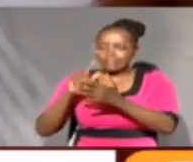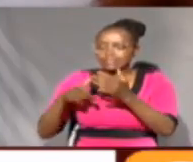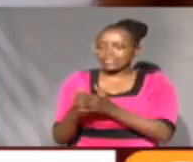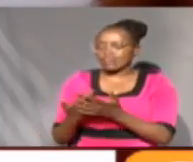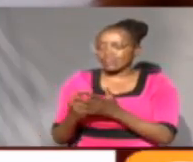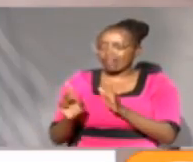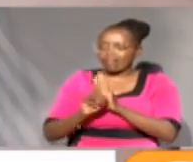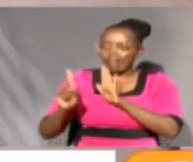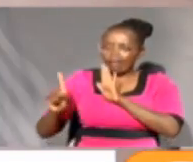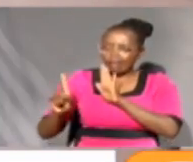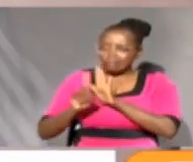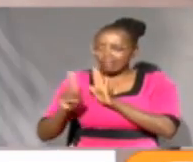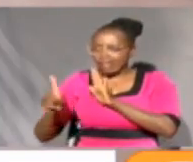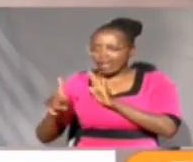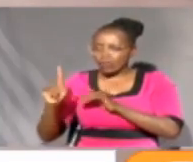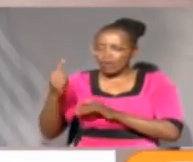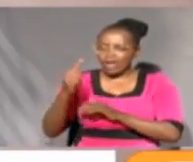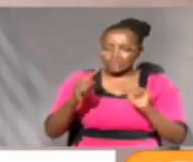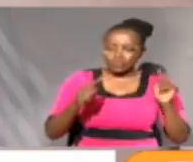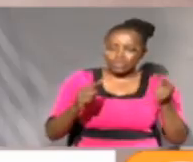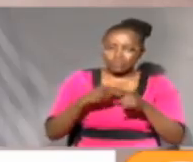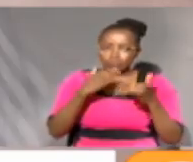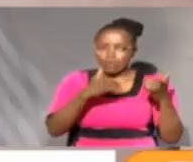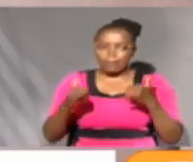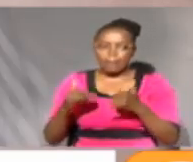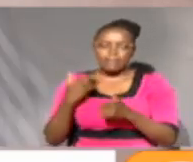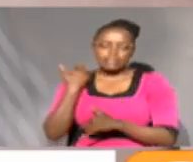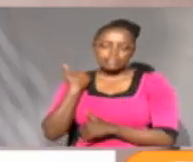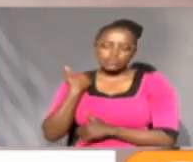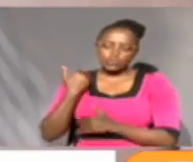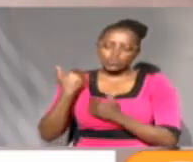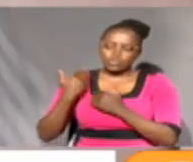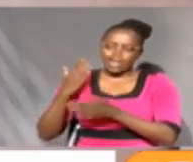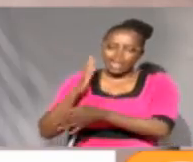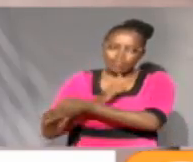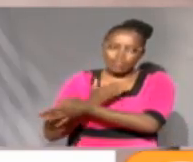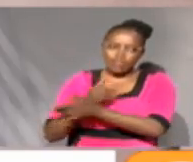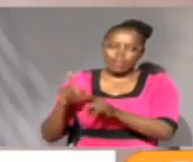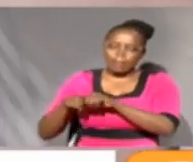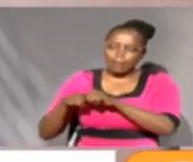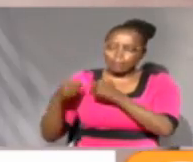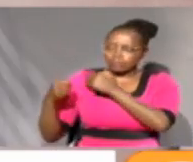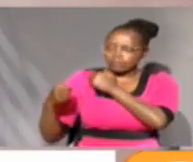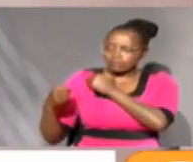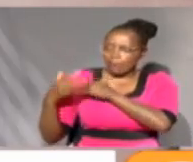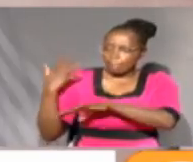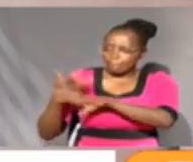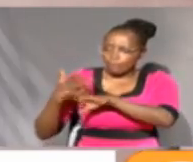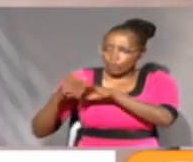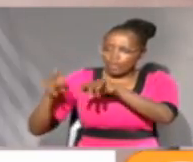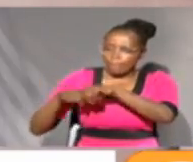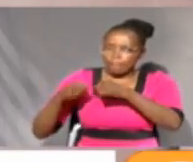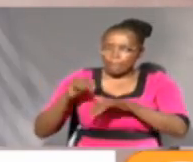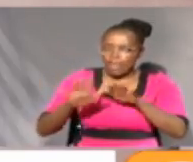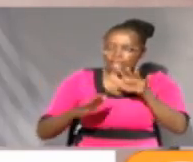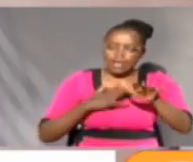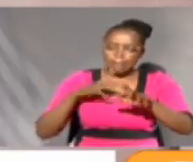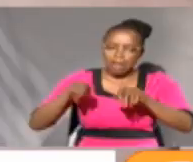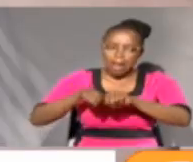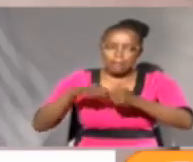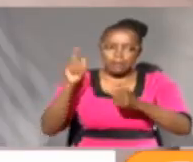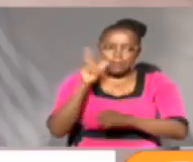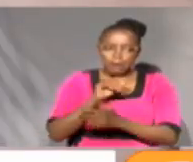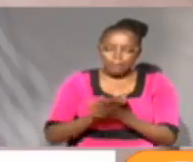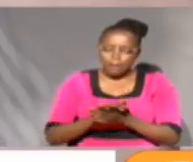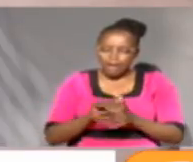pitch often. So I've had surgery on my knee, I've had surgery on my shoulder, I've broken my collarbone, broken my leg actually, and